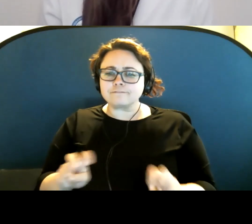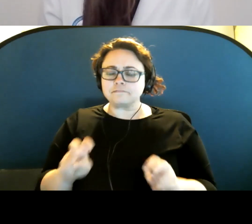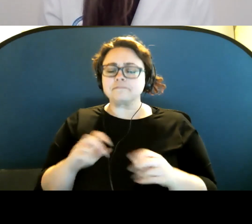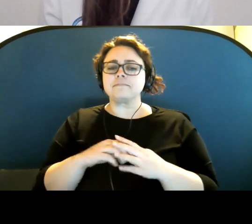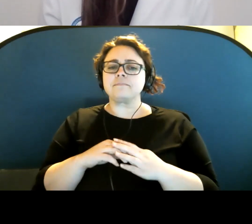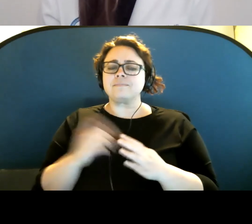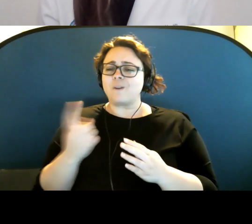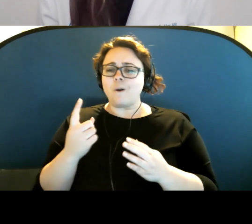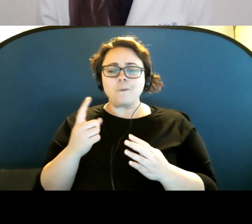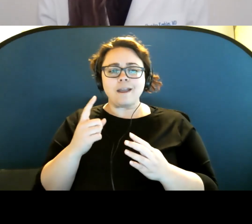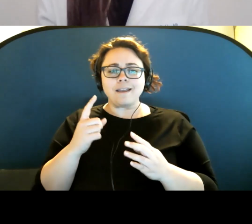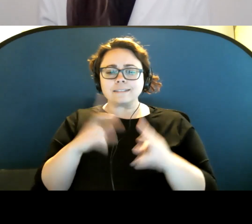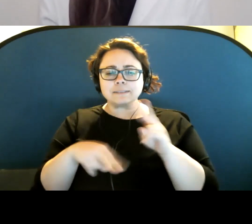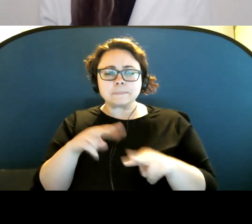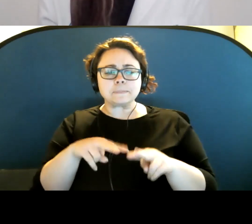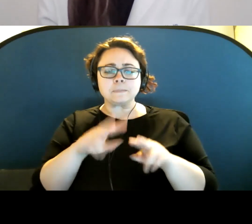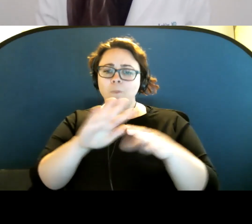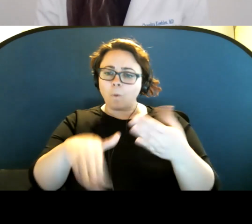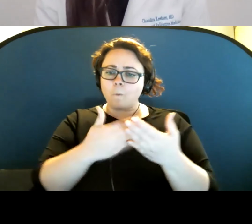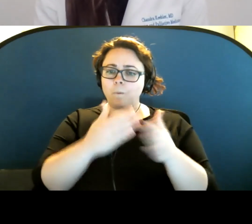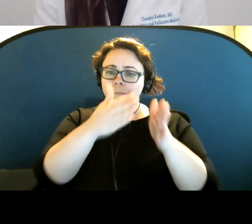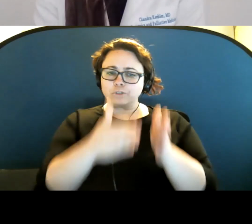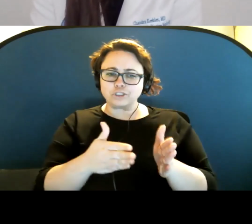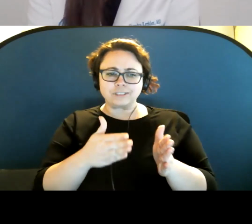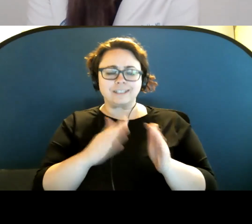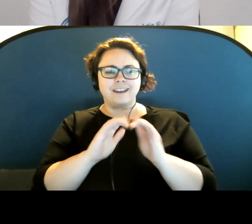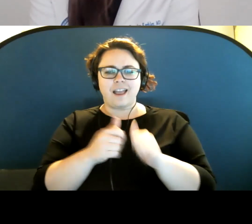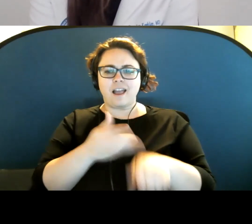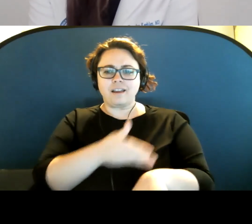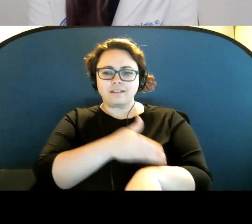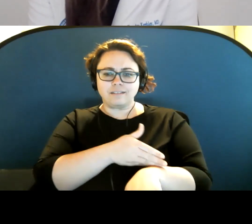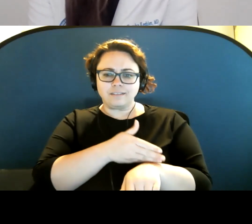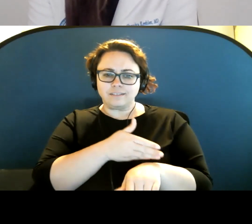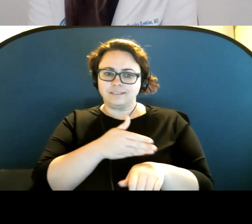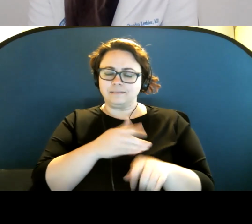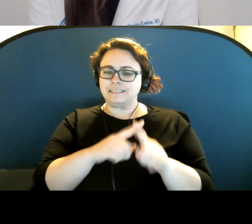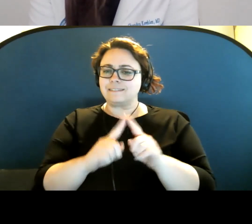at the whole person, assessing for areas of improvement, and I think that we can